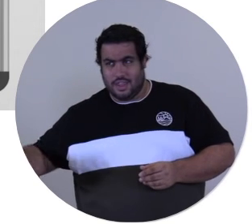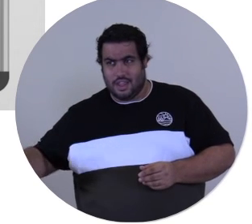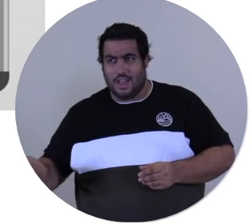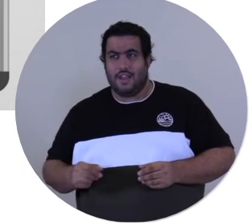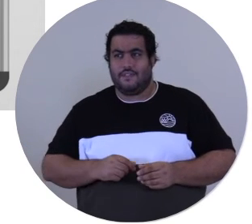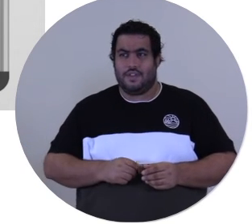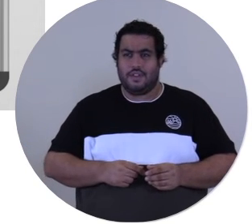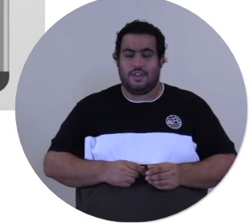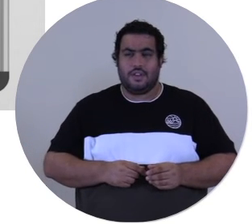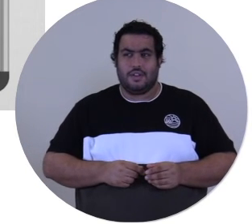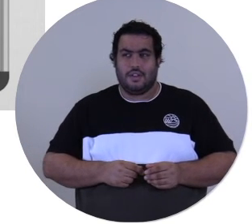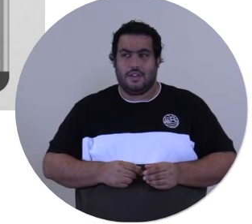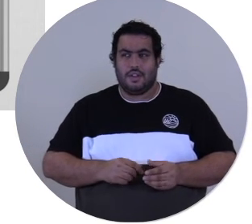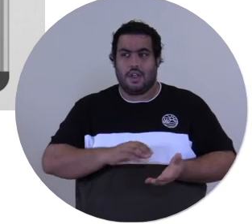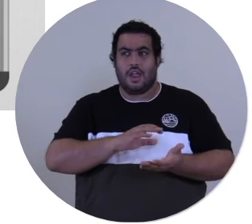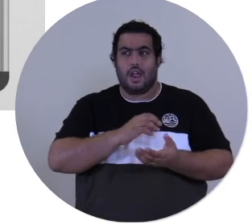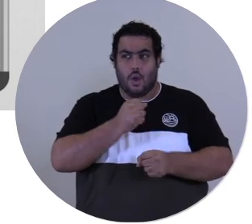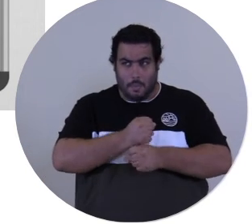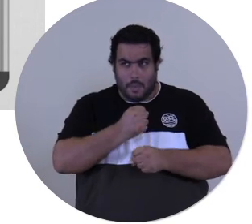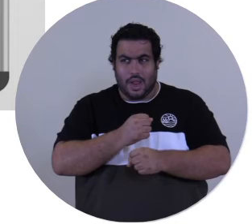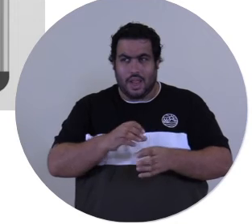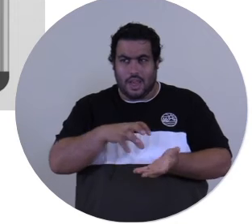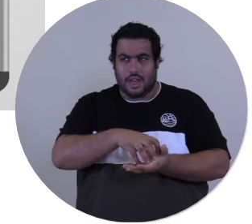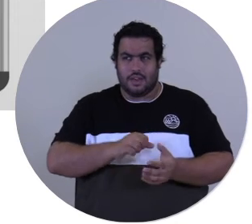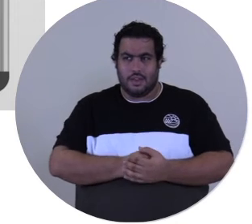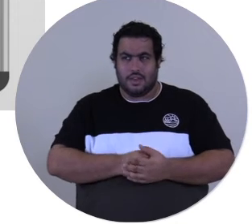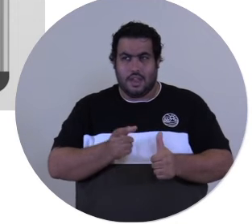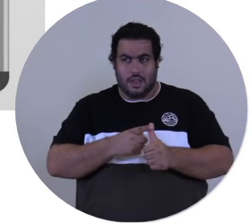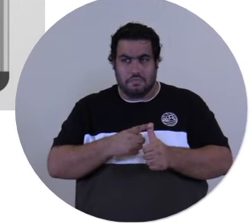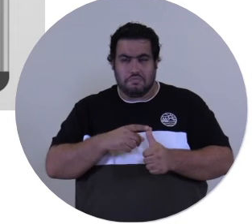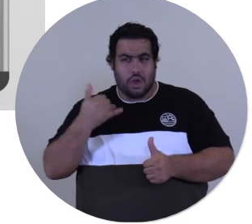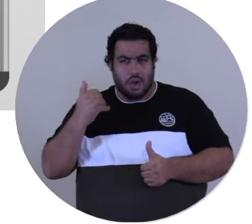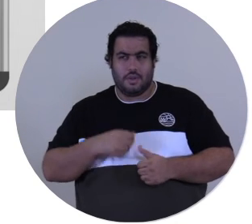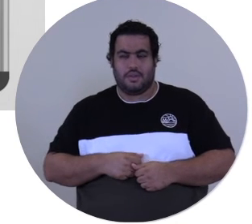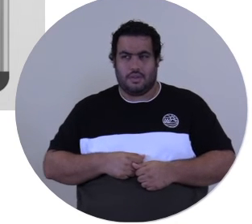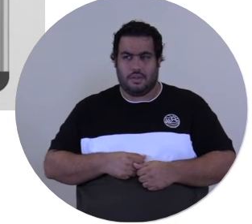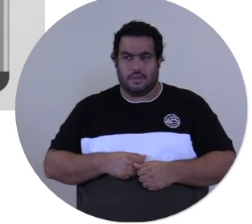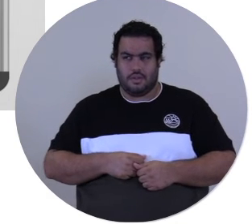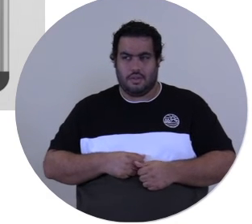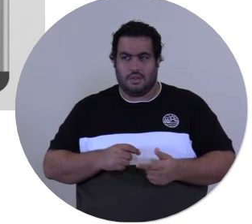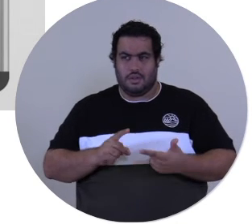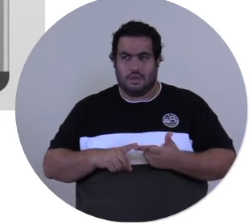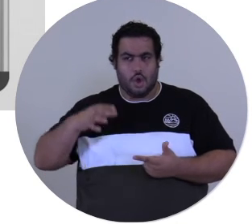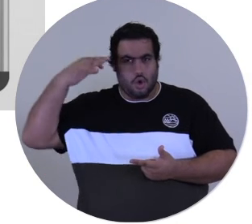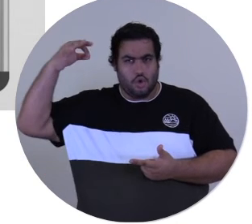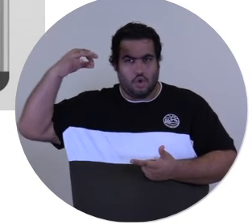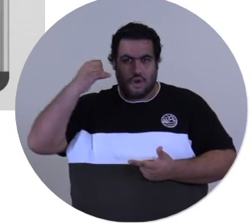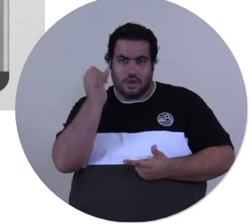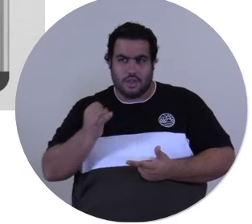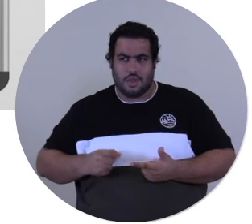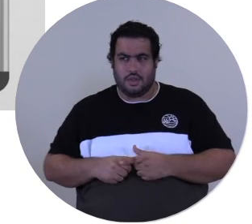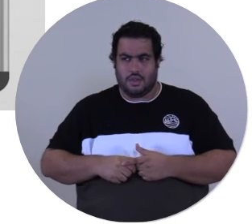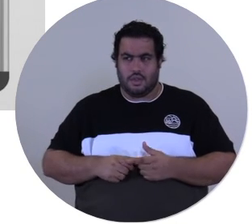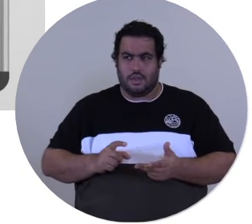in Beit Lodan? Here are a few types. Arabic calligraphy, jewelry